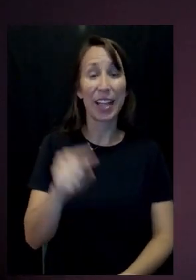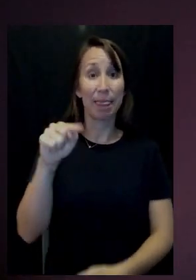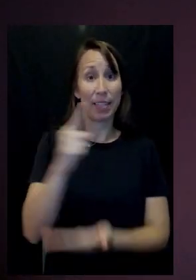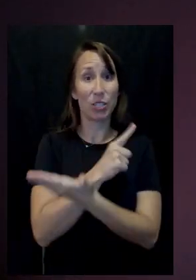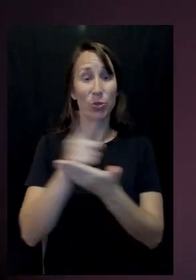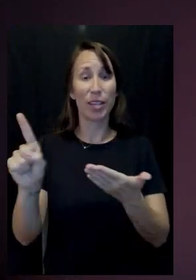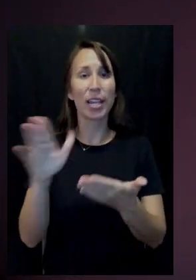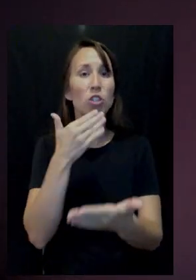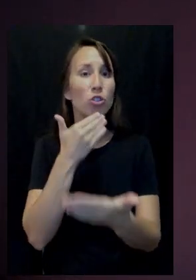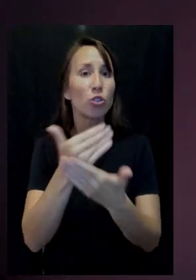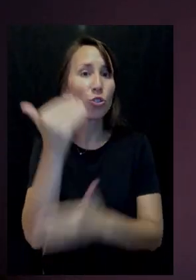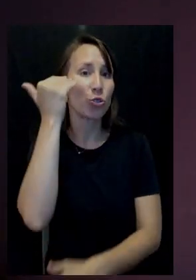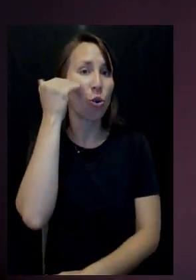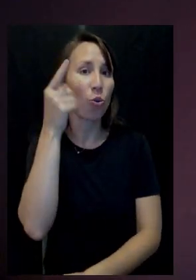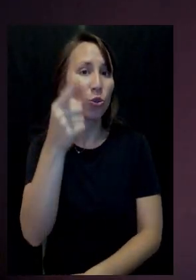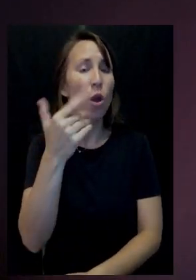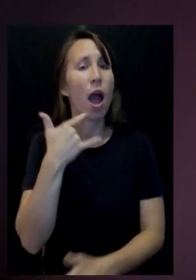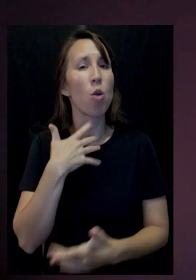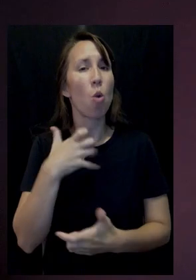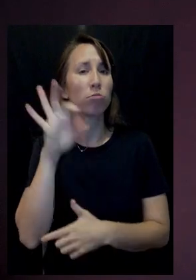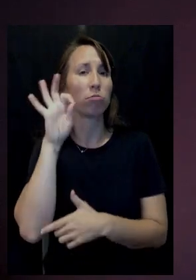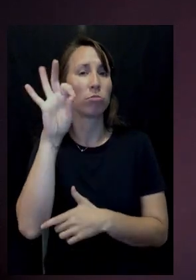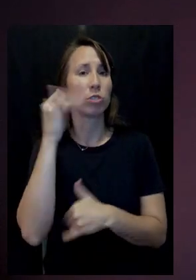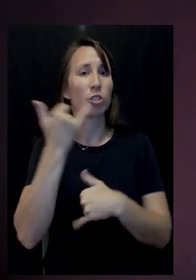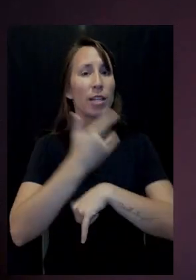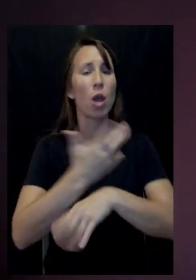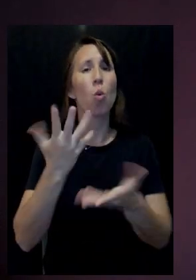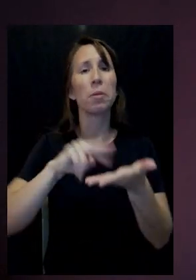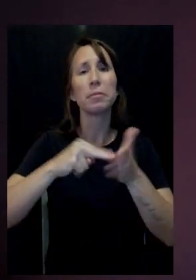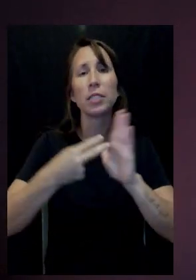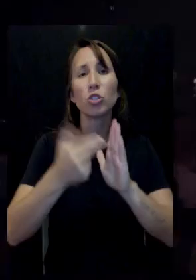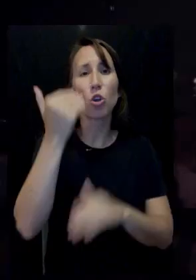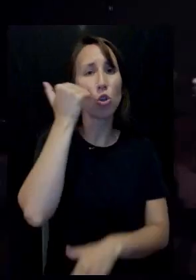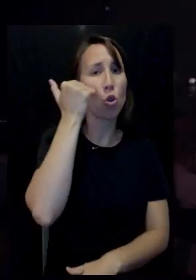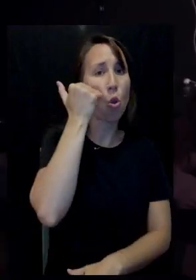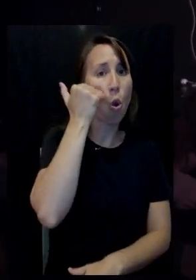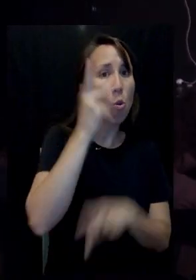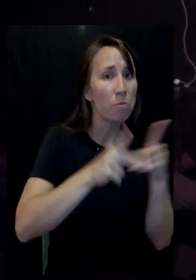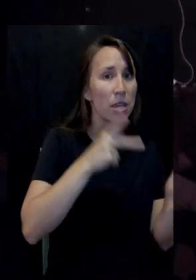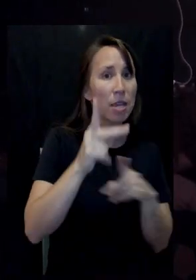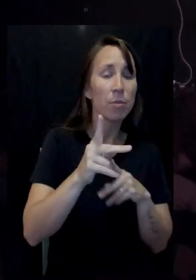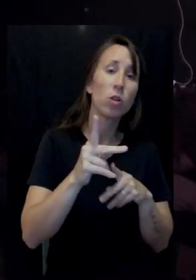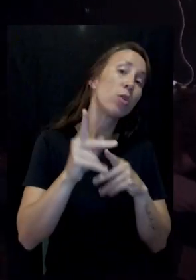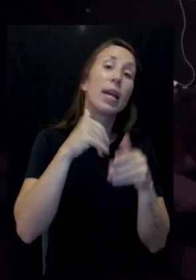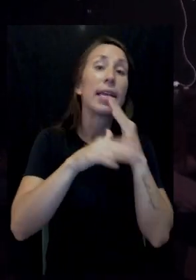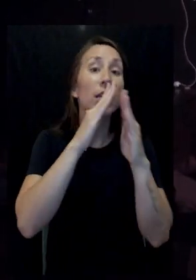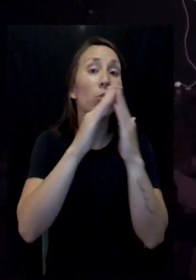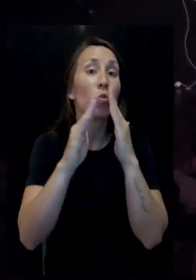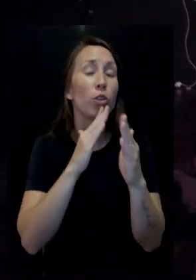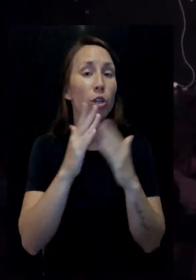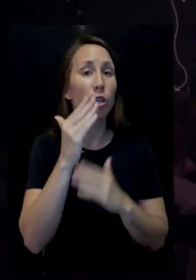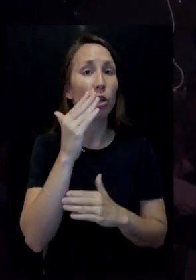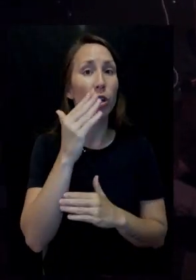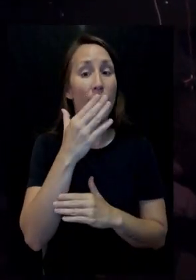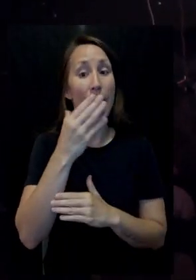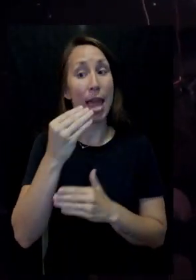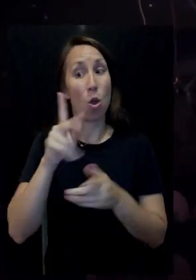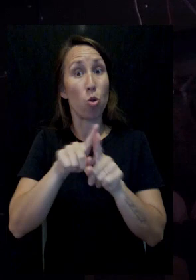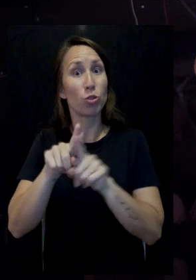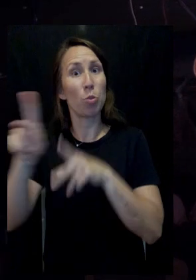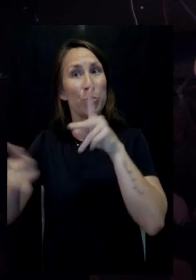know you, because I want to speak today about what it means to know people, be in community and actually know people, but also be known by